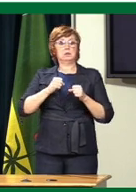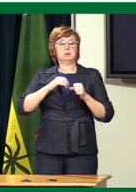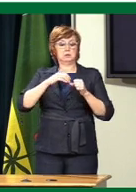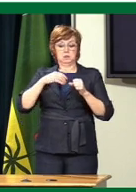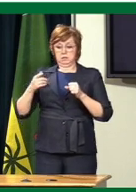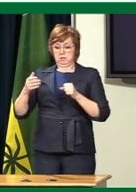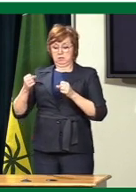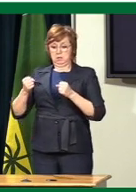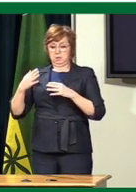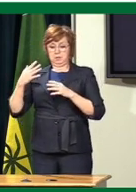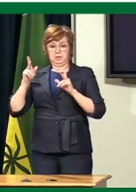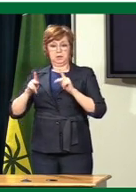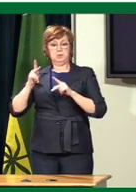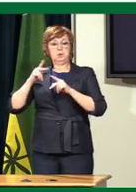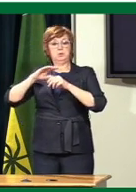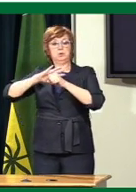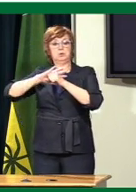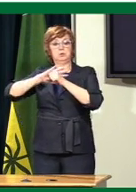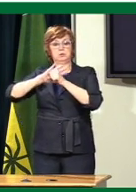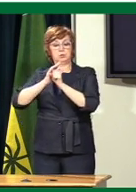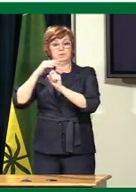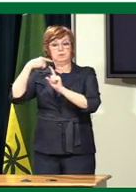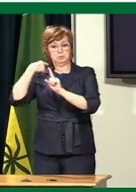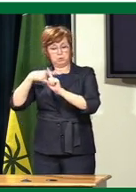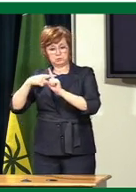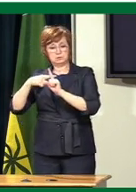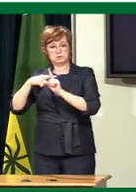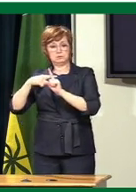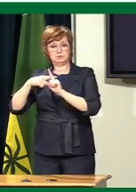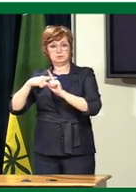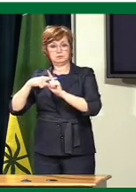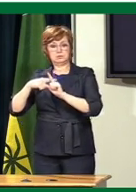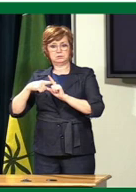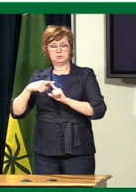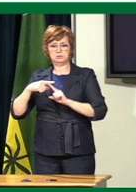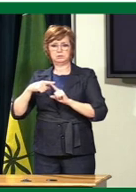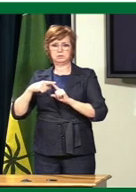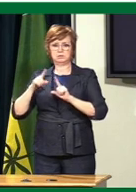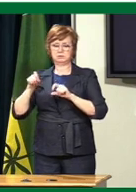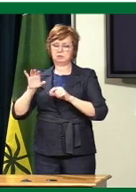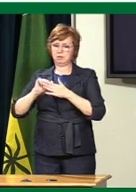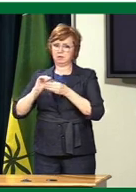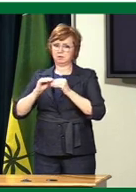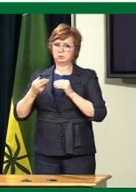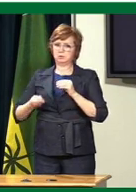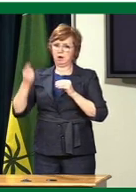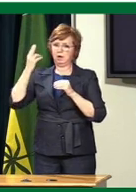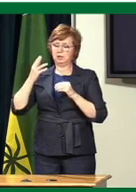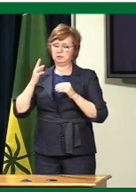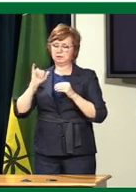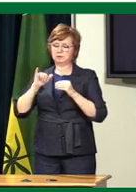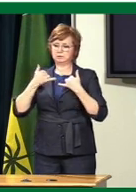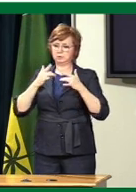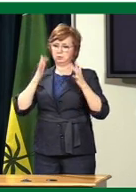another number that Dr. Shahab often speaks a lot to, that it is still concerning because it's high.